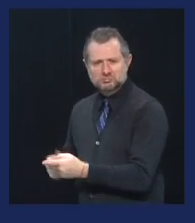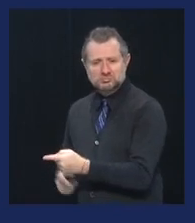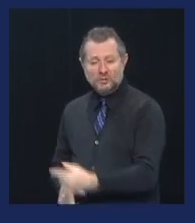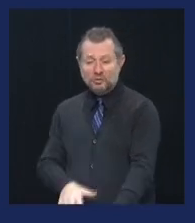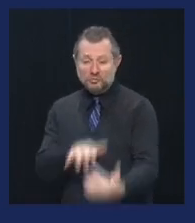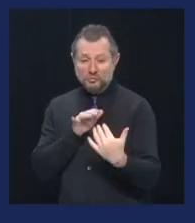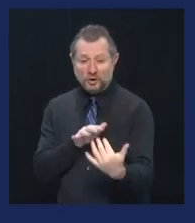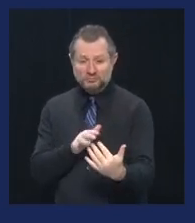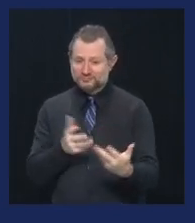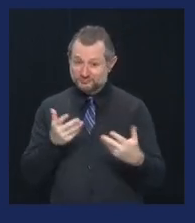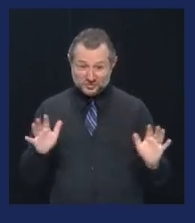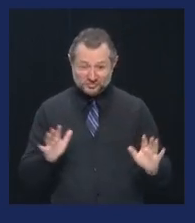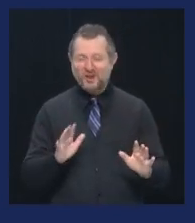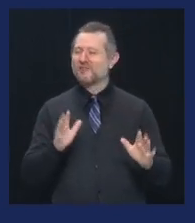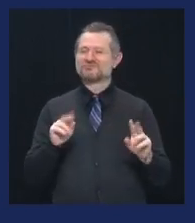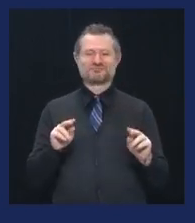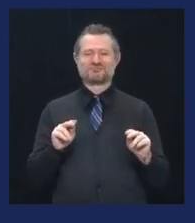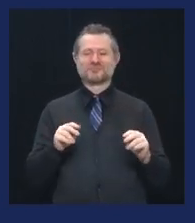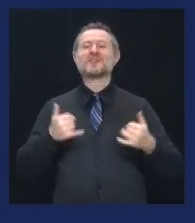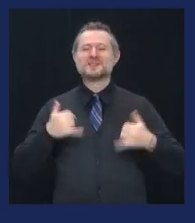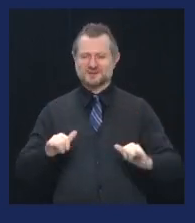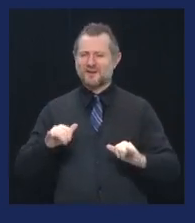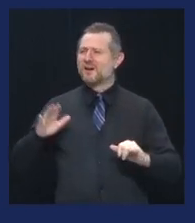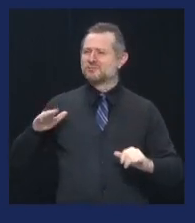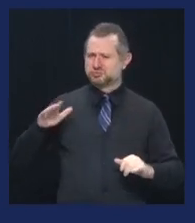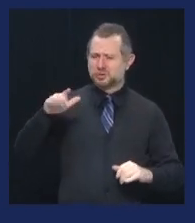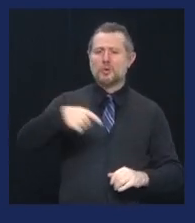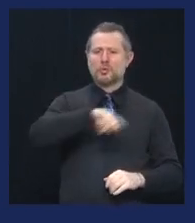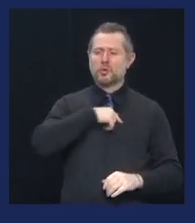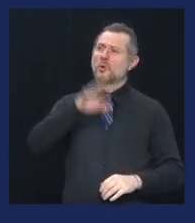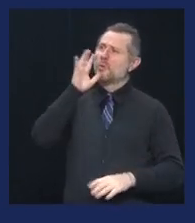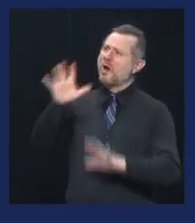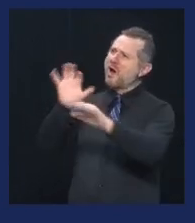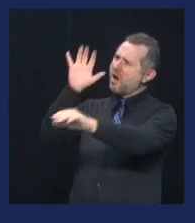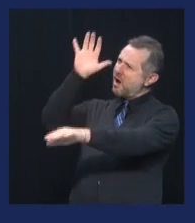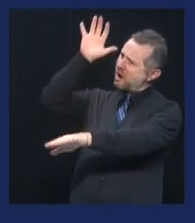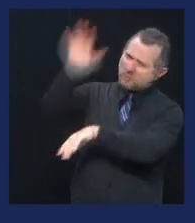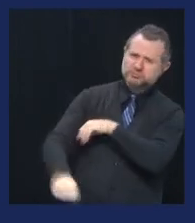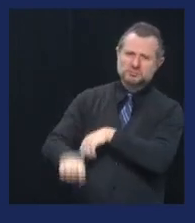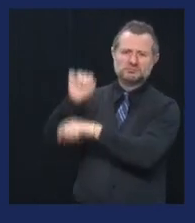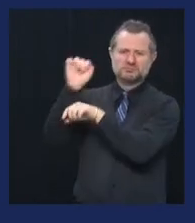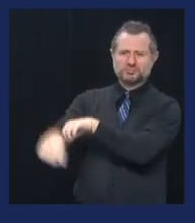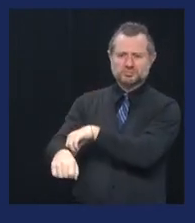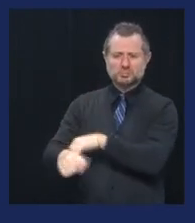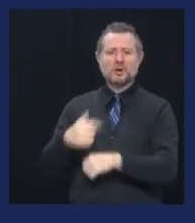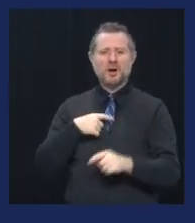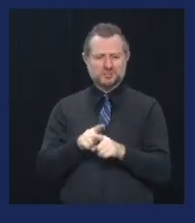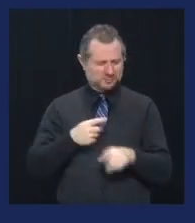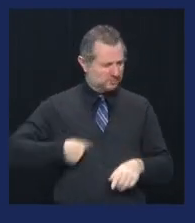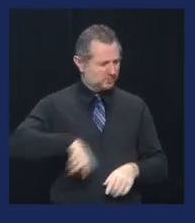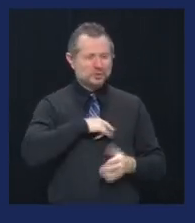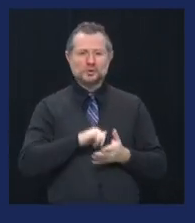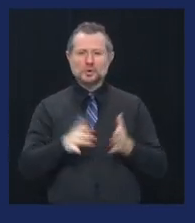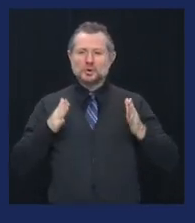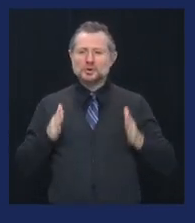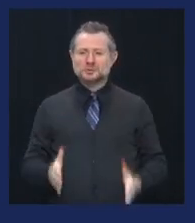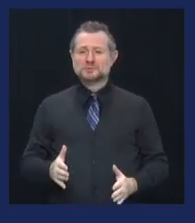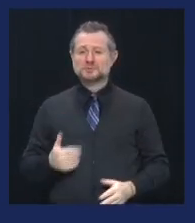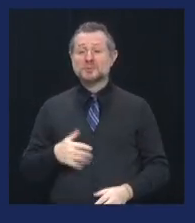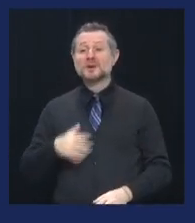we will overcome. That's what New Yorkers do. As history teaches us, positive growth occurs not